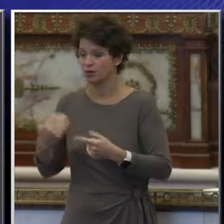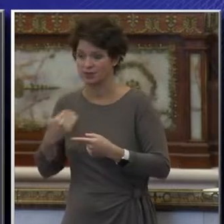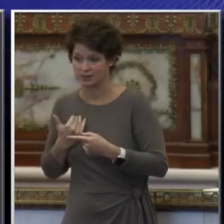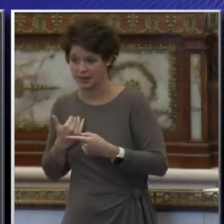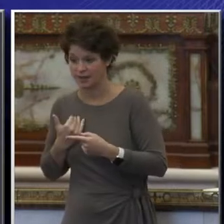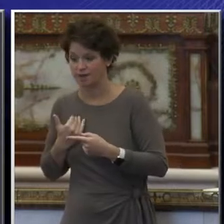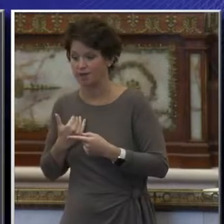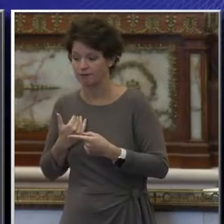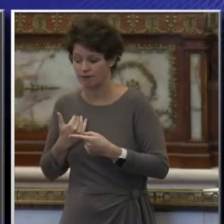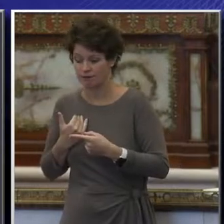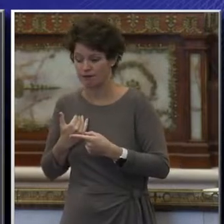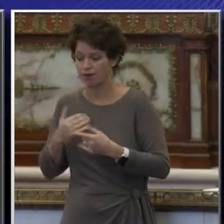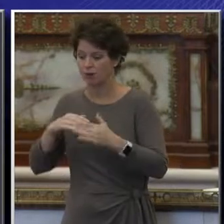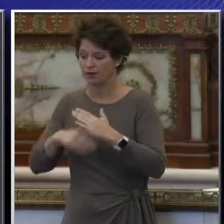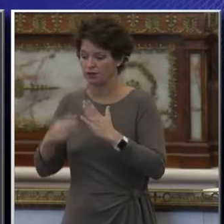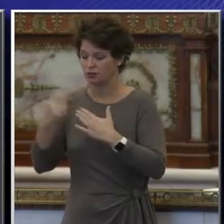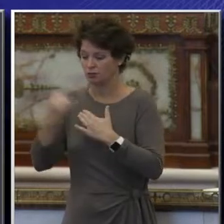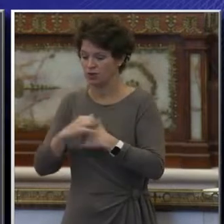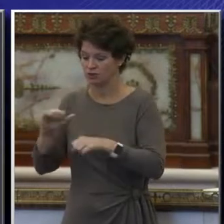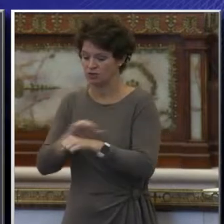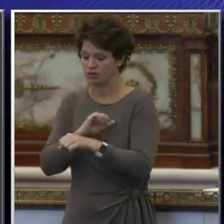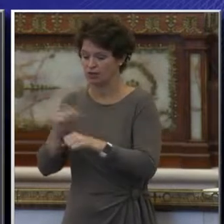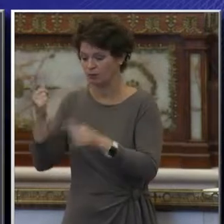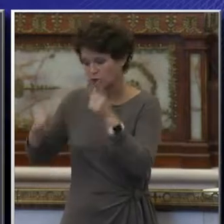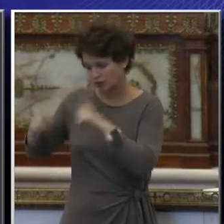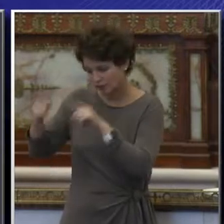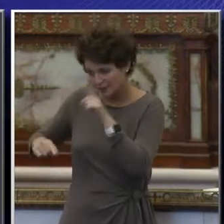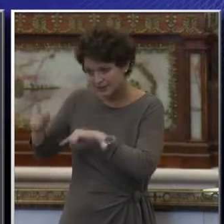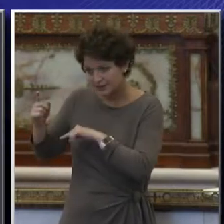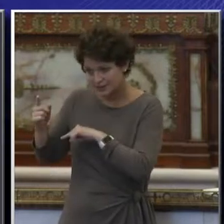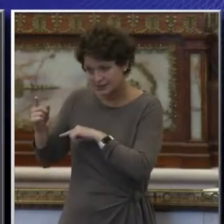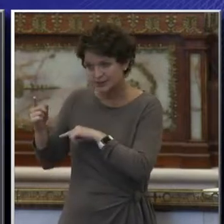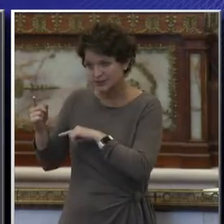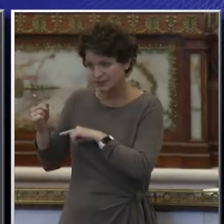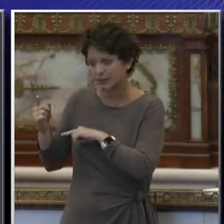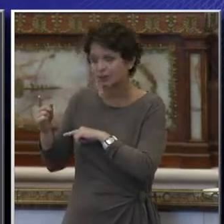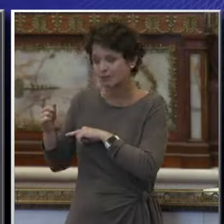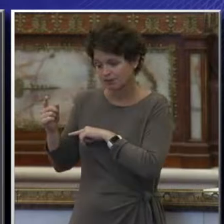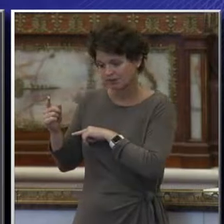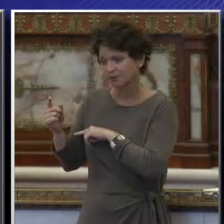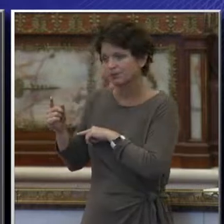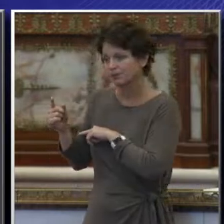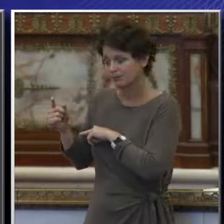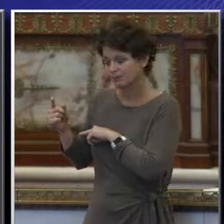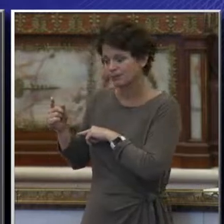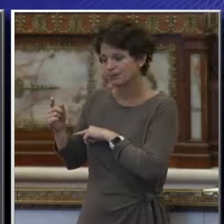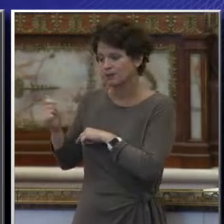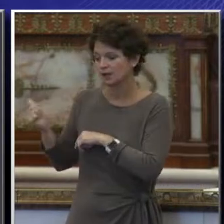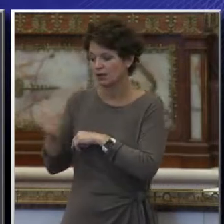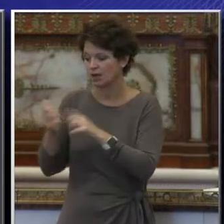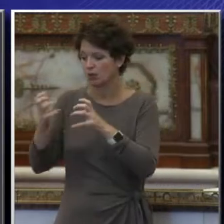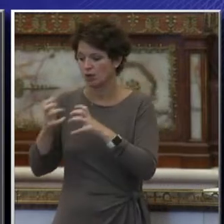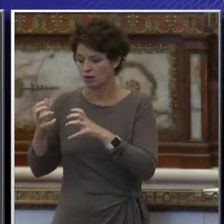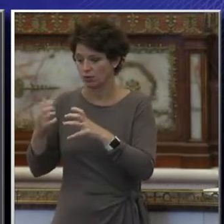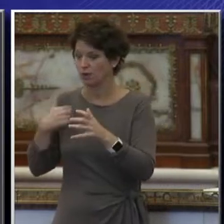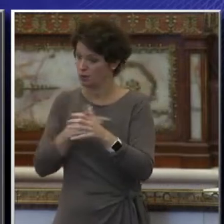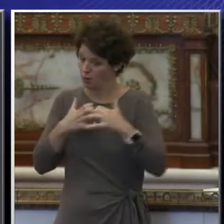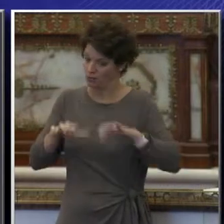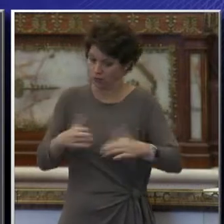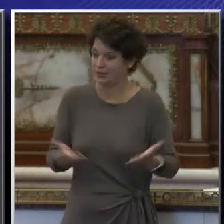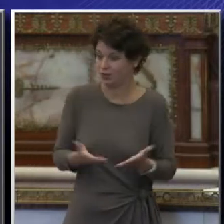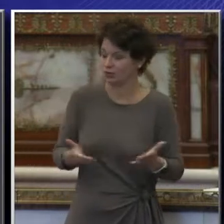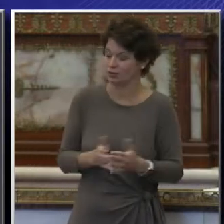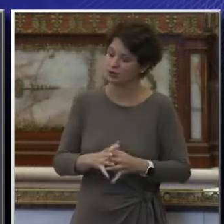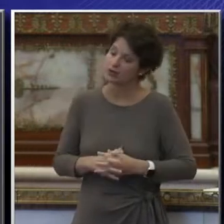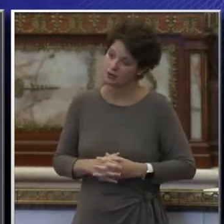have entered into project labor agreements, which, you know, we're looking to do here.